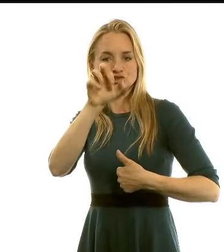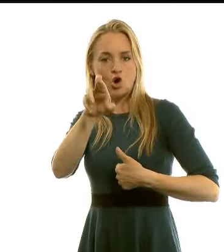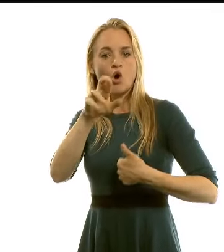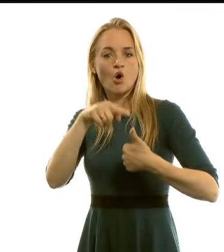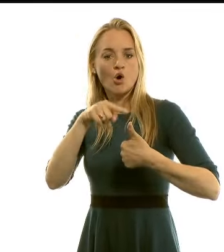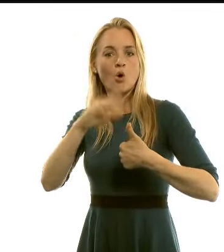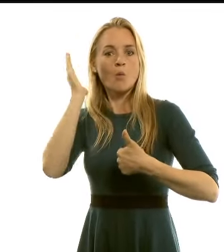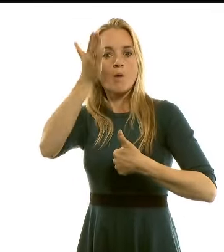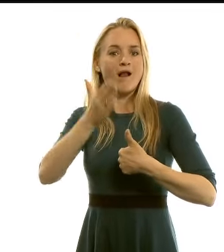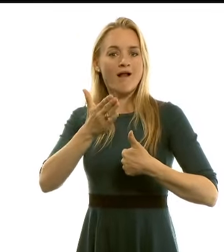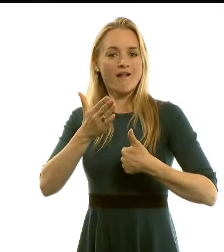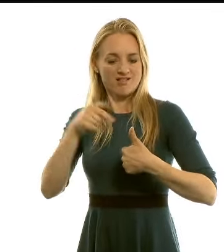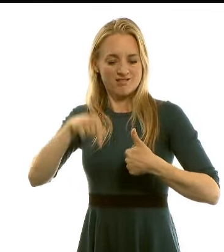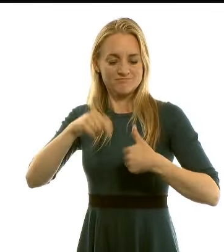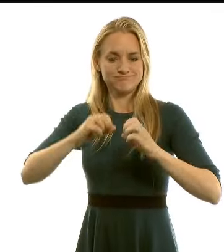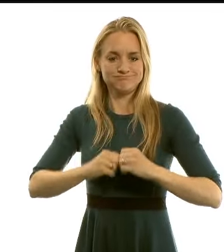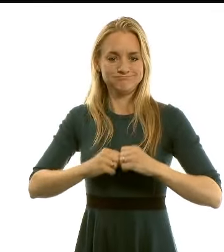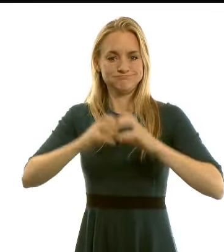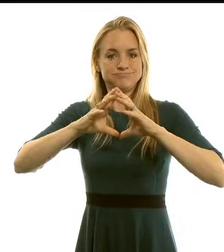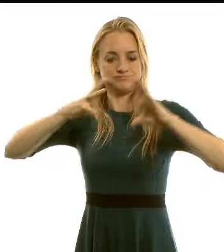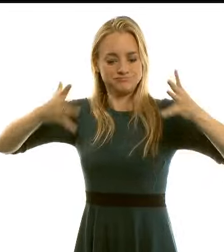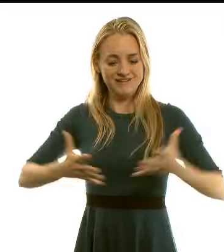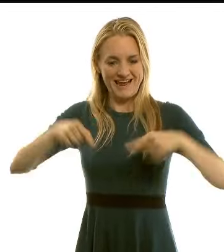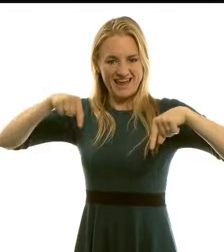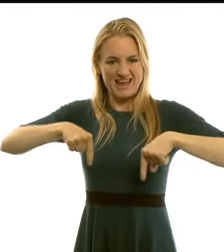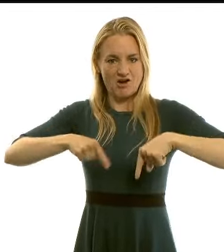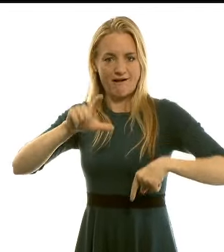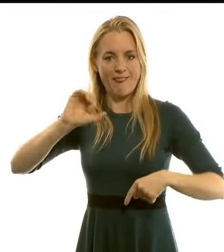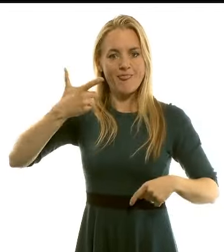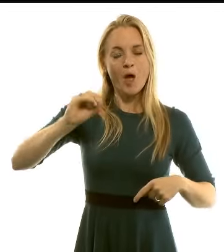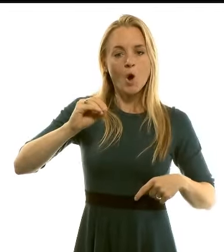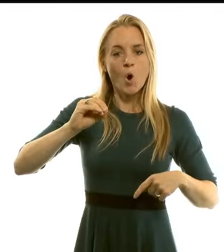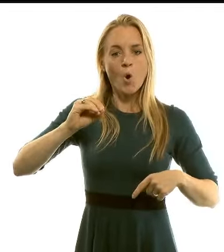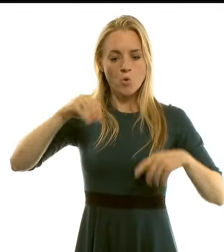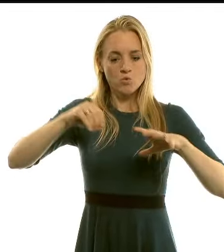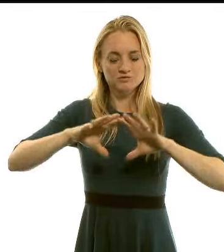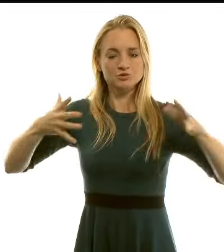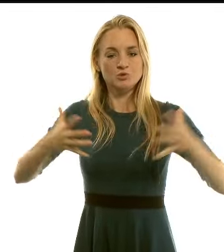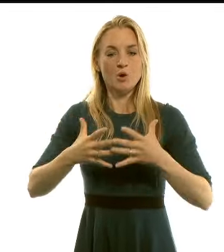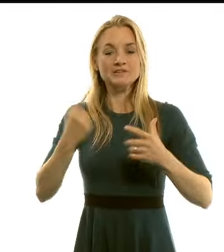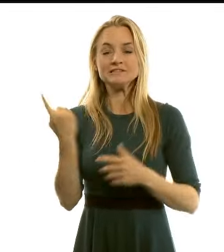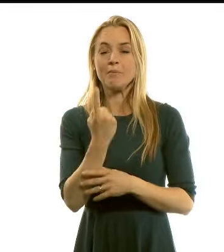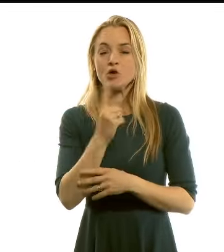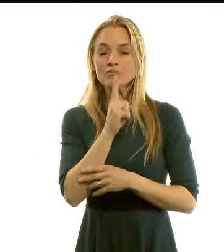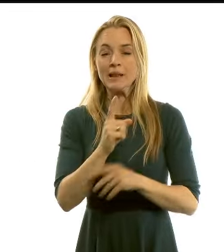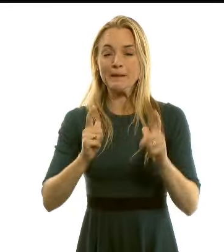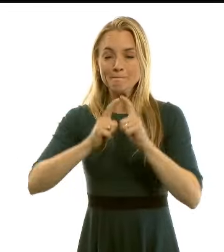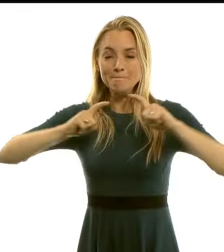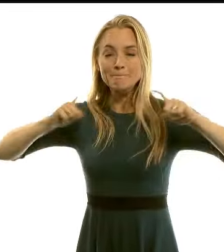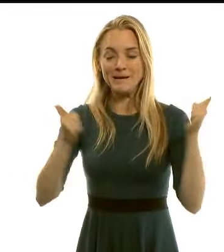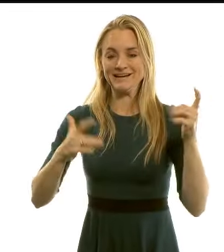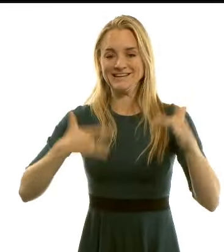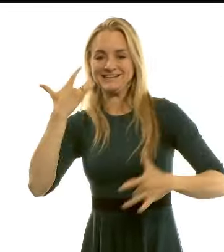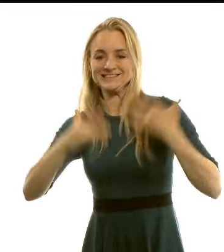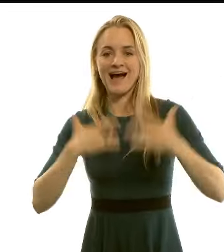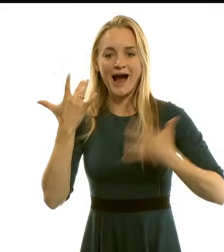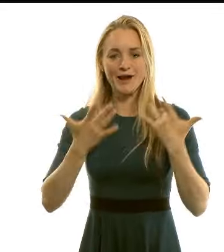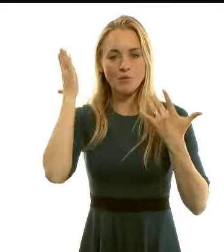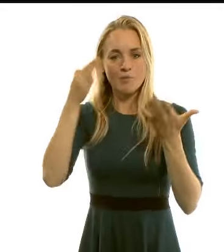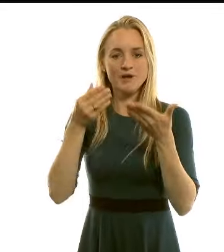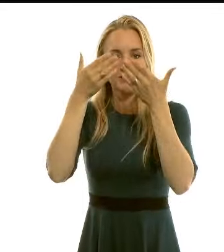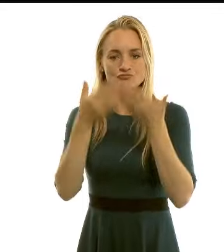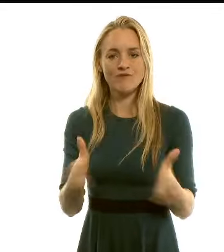life right before your eyes, right here in the LegoCon studio. Something very large and very exciting will be unpacked with LEGO